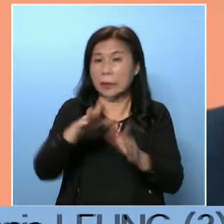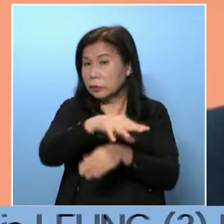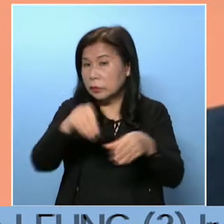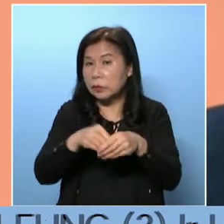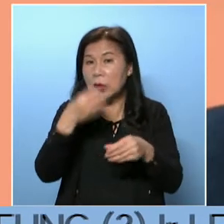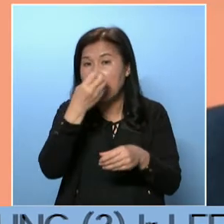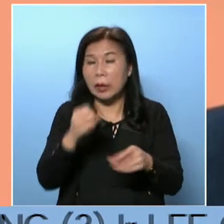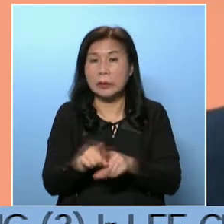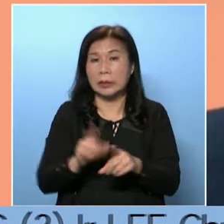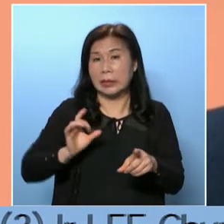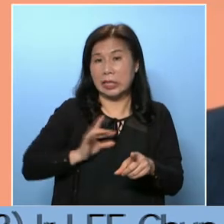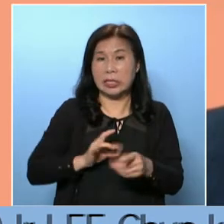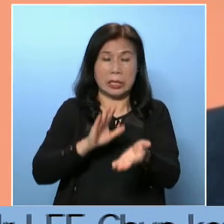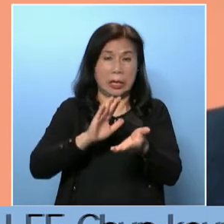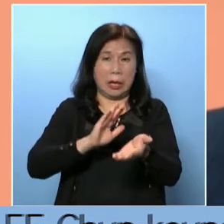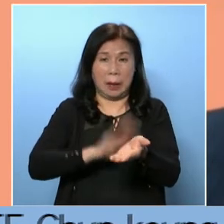we should